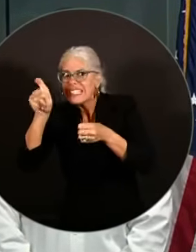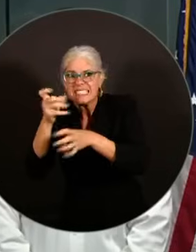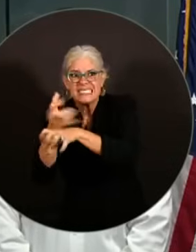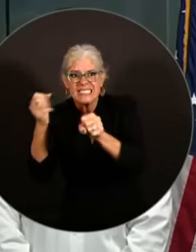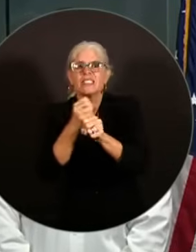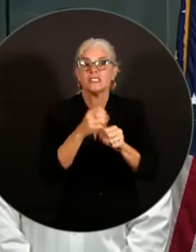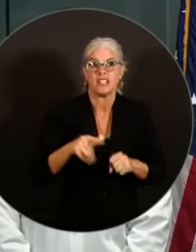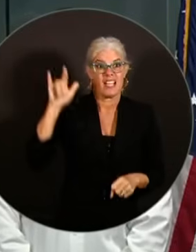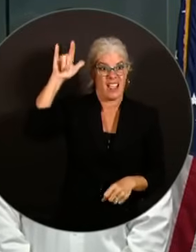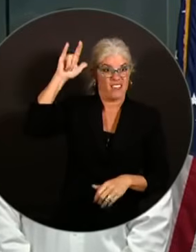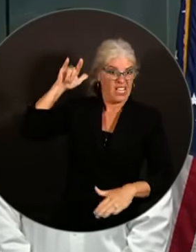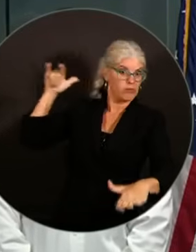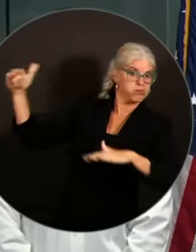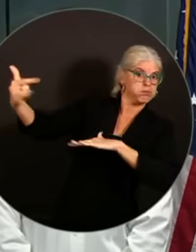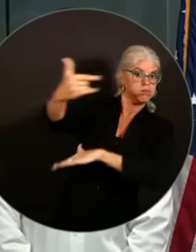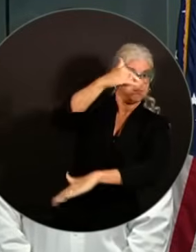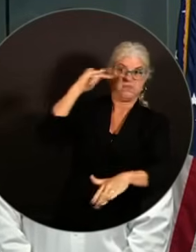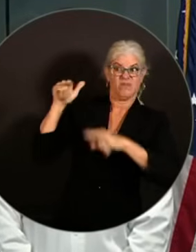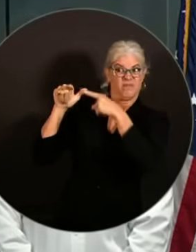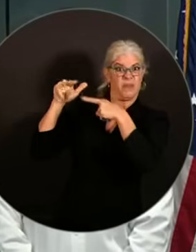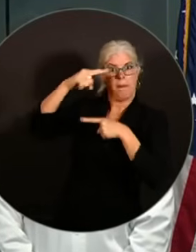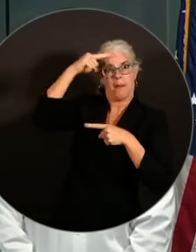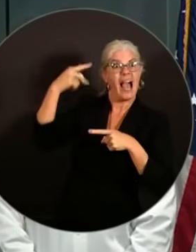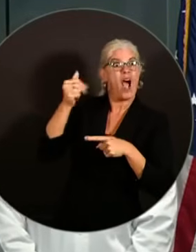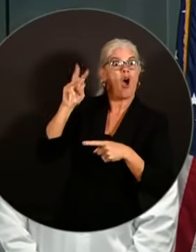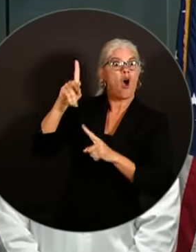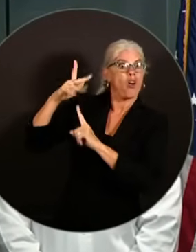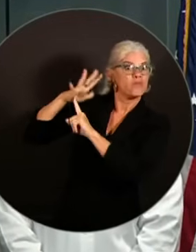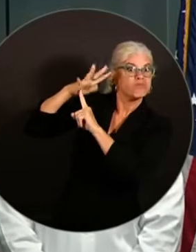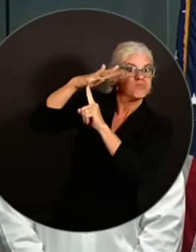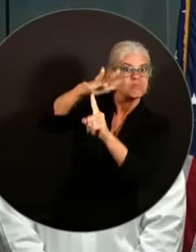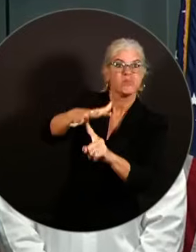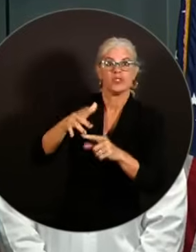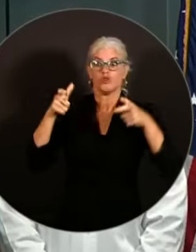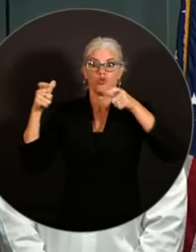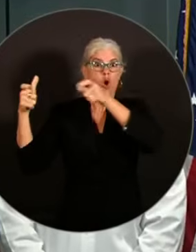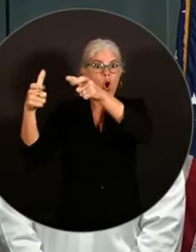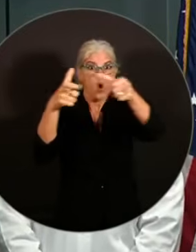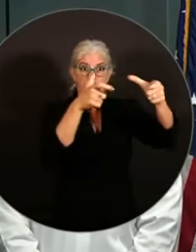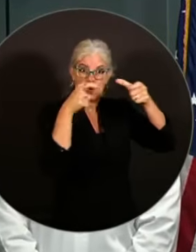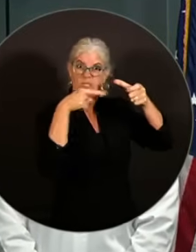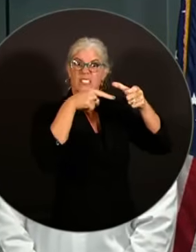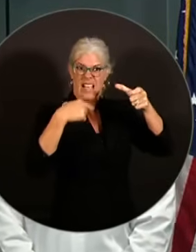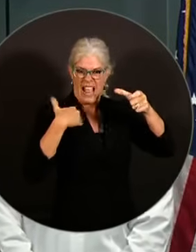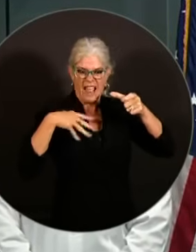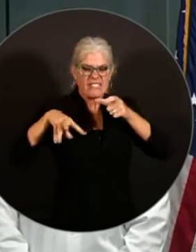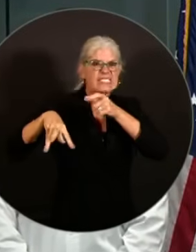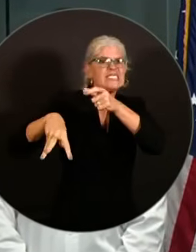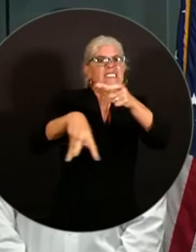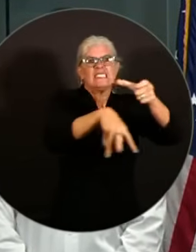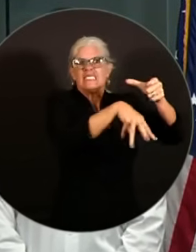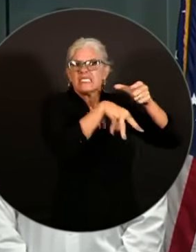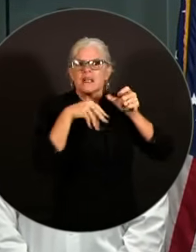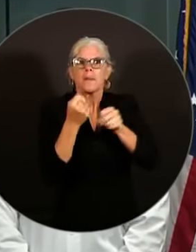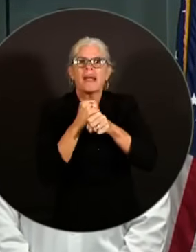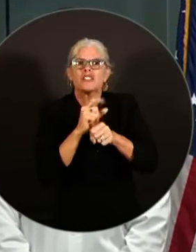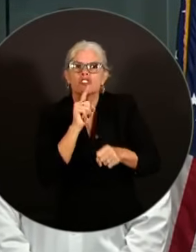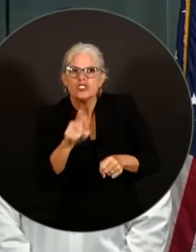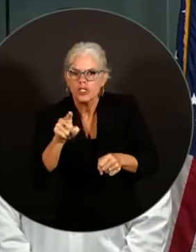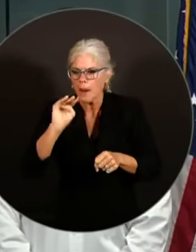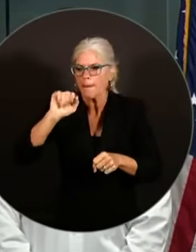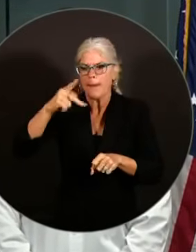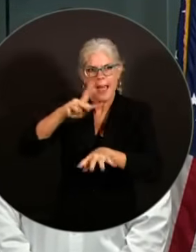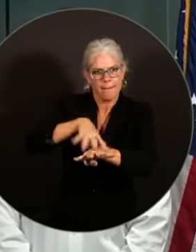aviation unit with Black Hawks and drones with live stream and 3D map rendering capabilities will begin conducting